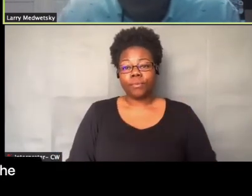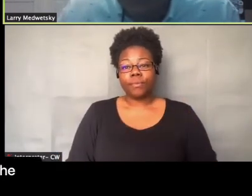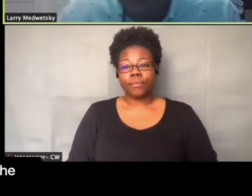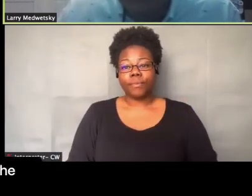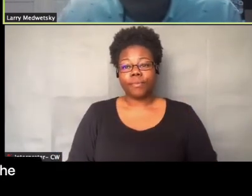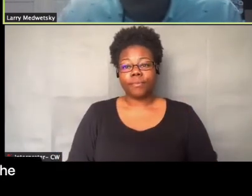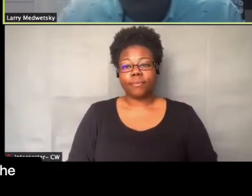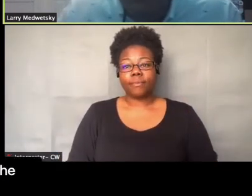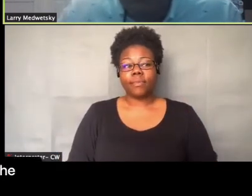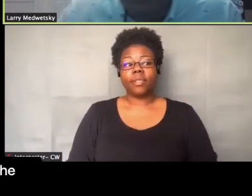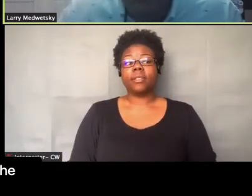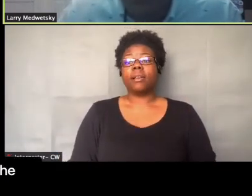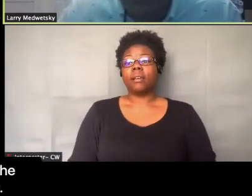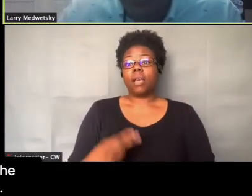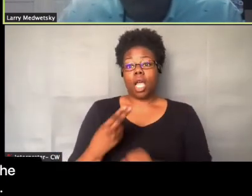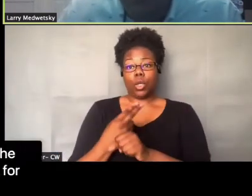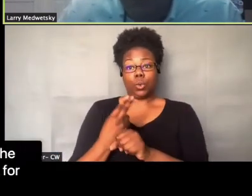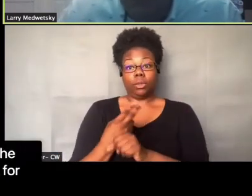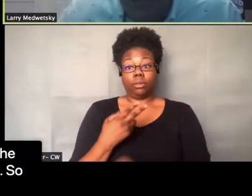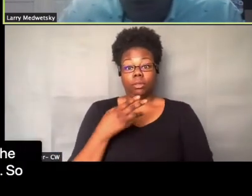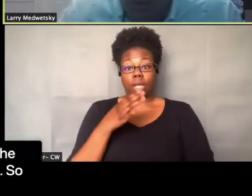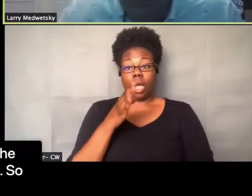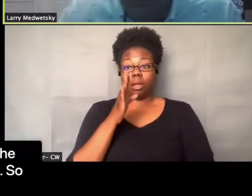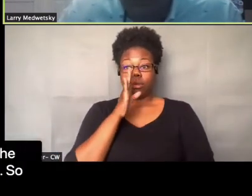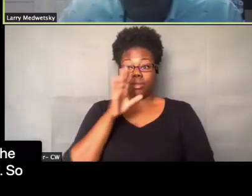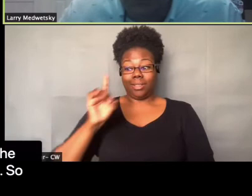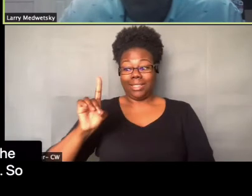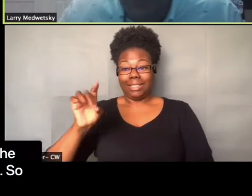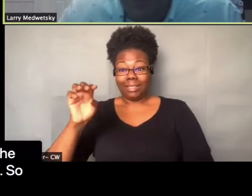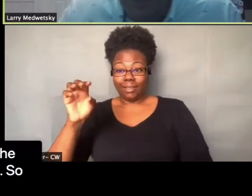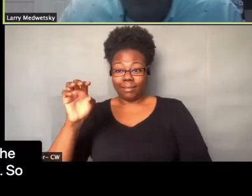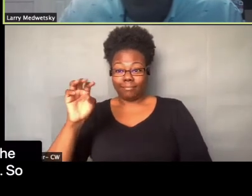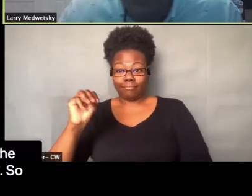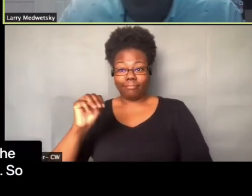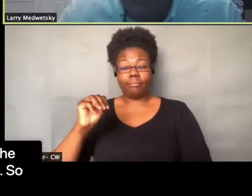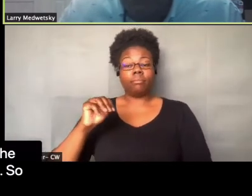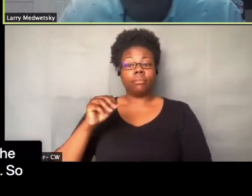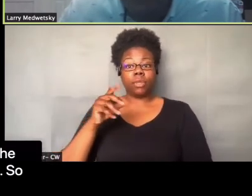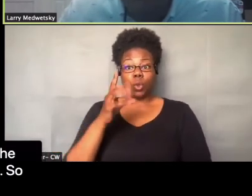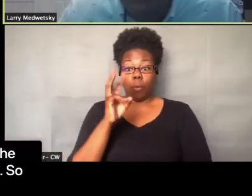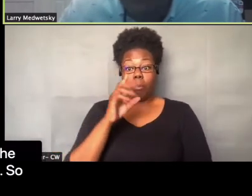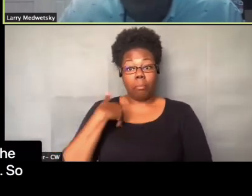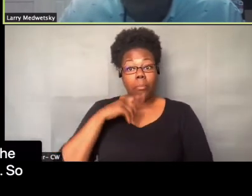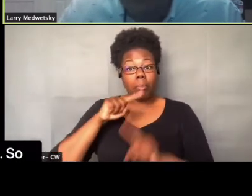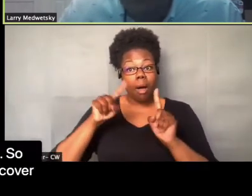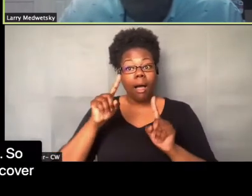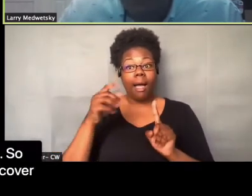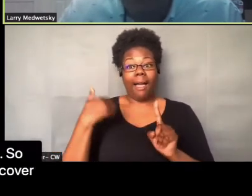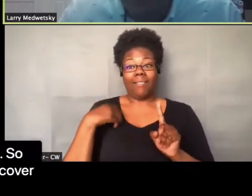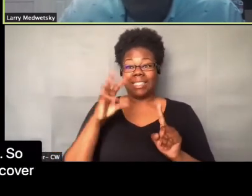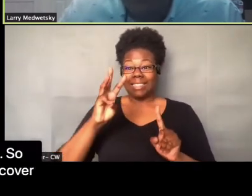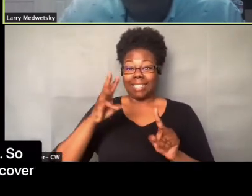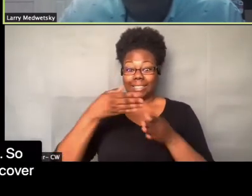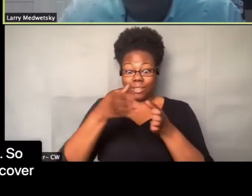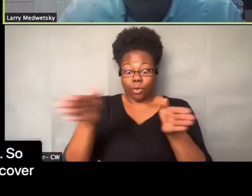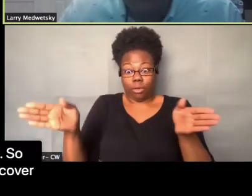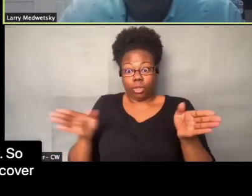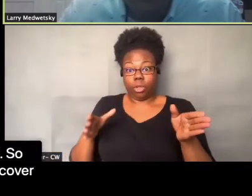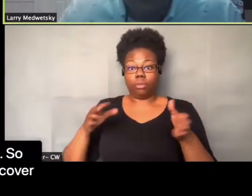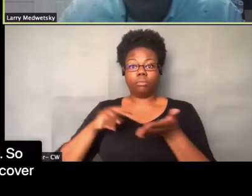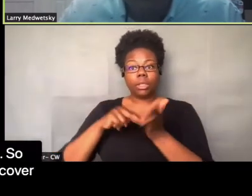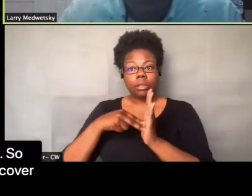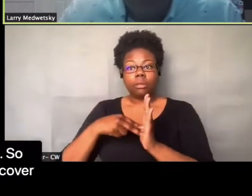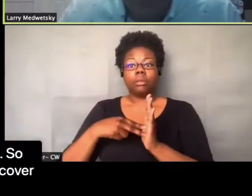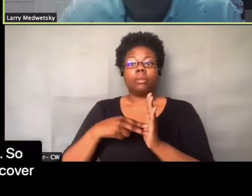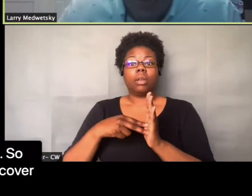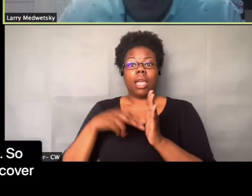in 6 directions. So they cover that whole circle. So each of these might cover 60 degrees of that 360-degree